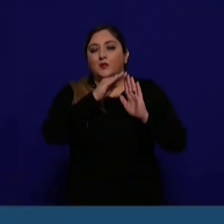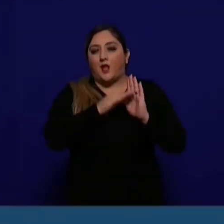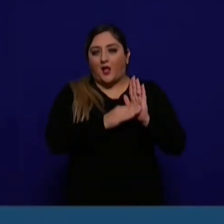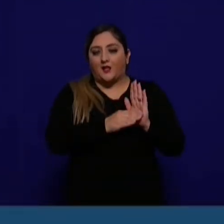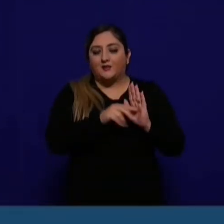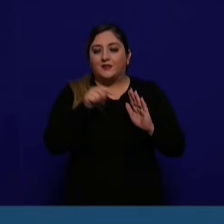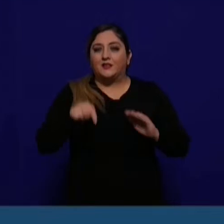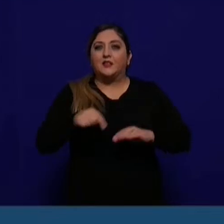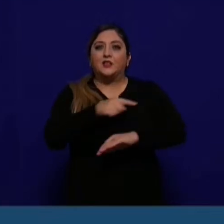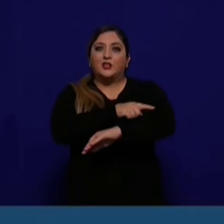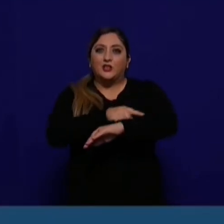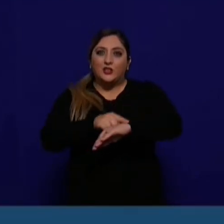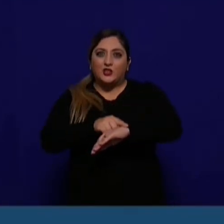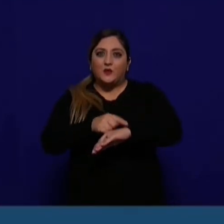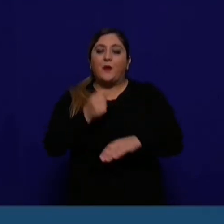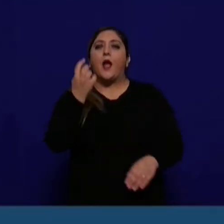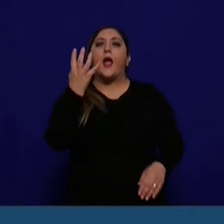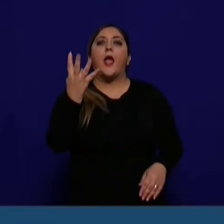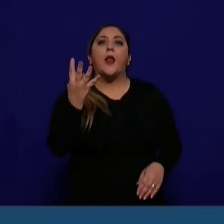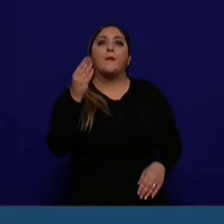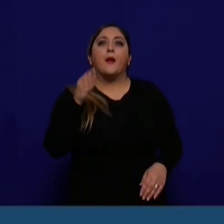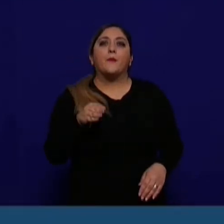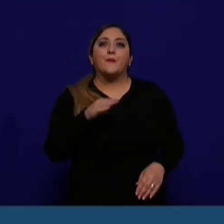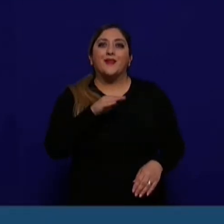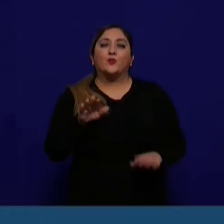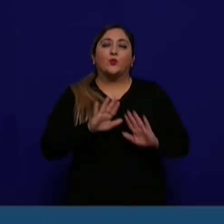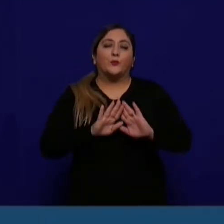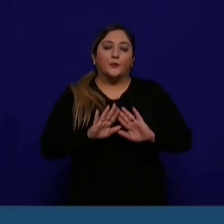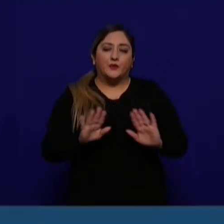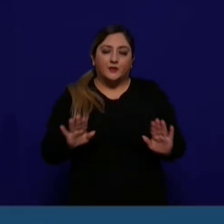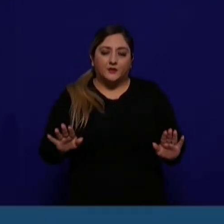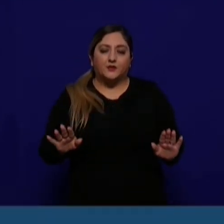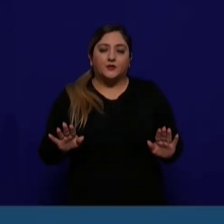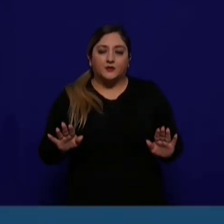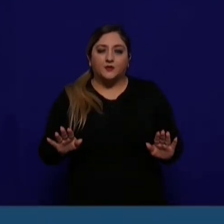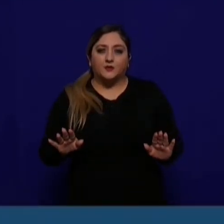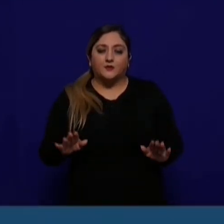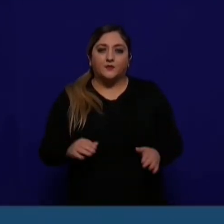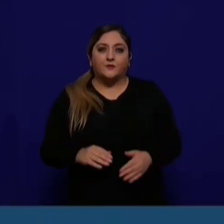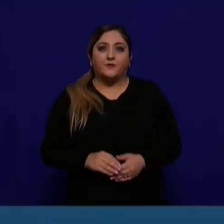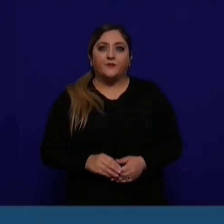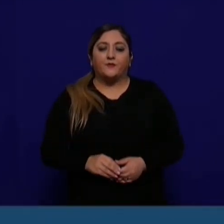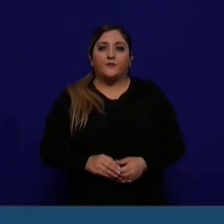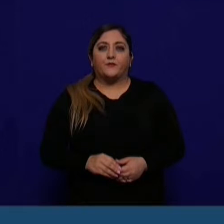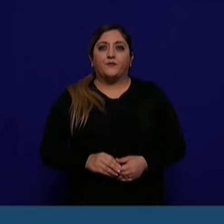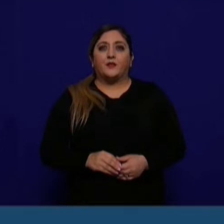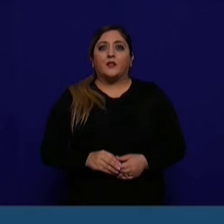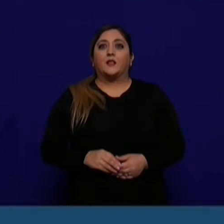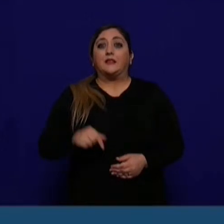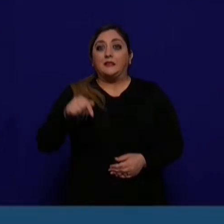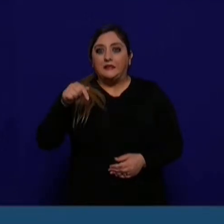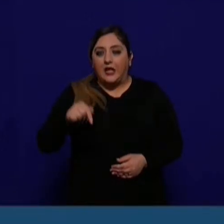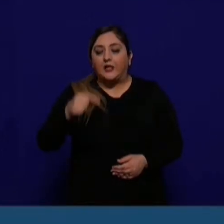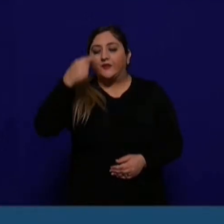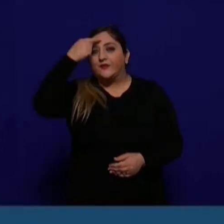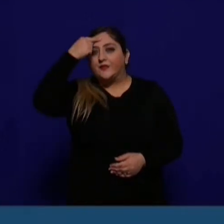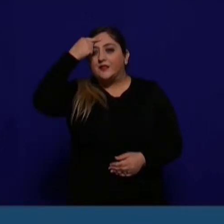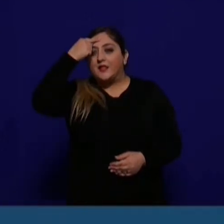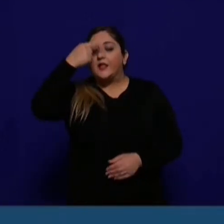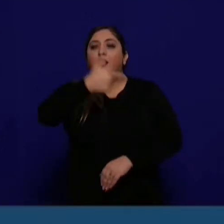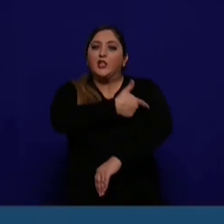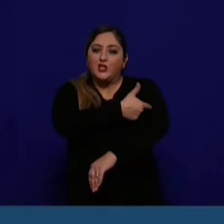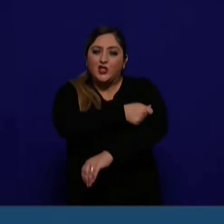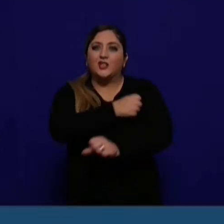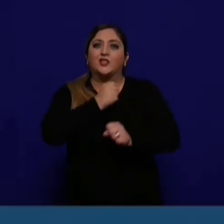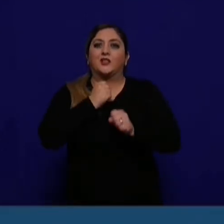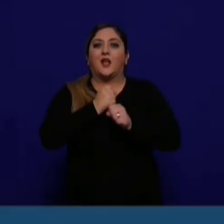ġimgħa kellna 4 każijiet li ħallewna minħabba il-COVID. U allura dan ikun l-impatt ukoll tal-vaccination program